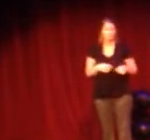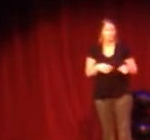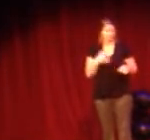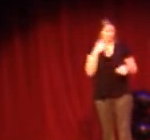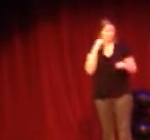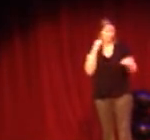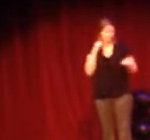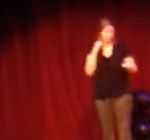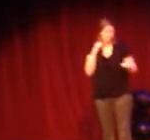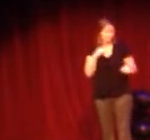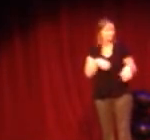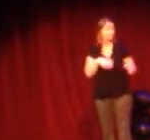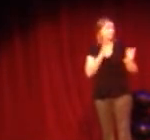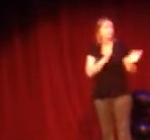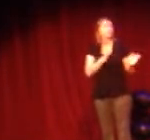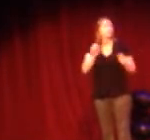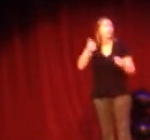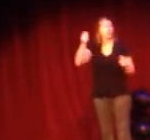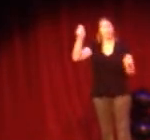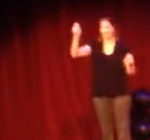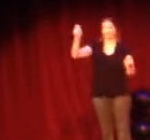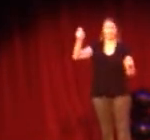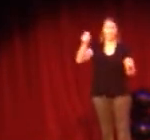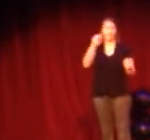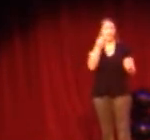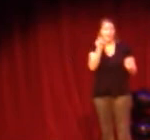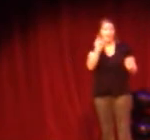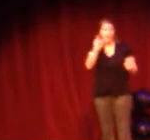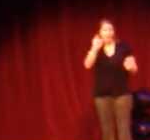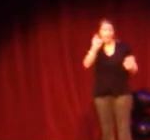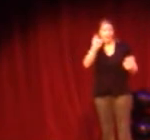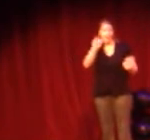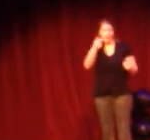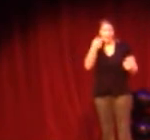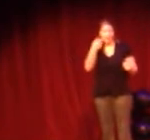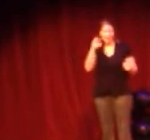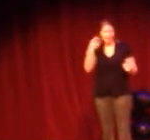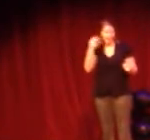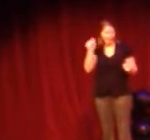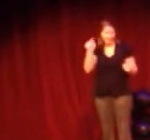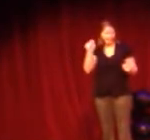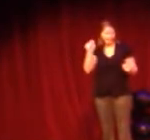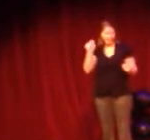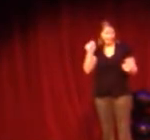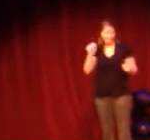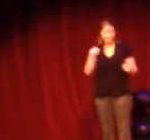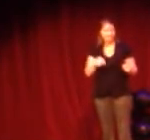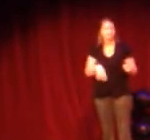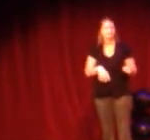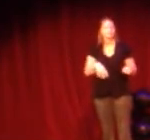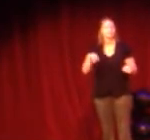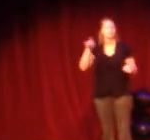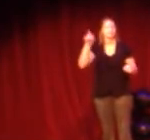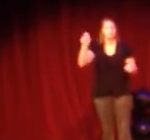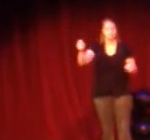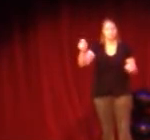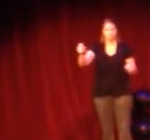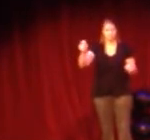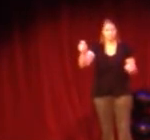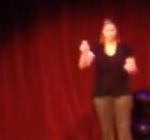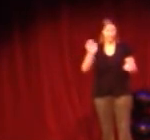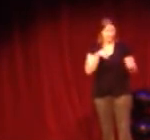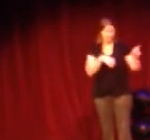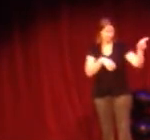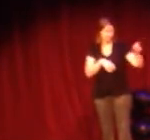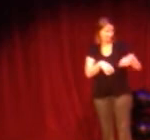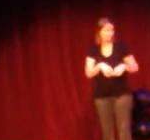That's right. And then the other important one you need to know is the hi-hat that goes in the right hand. So like, if I do the hi-hat and the snare drum, it'd be like,